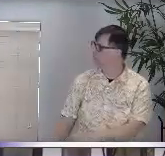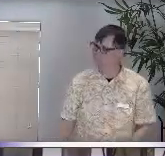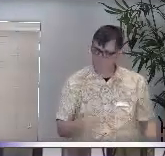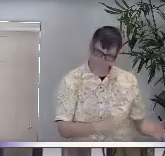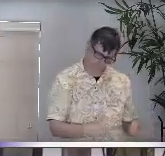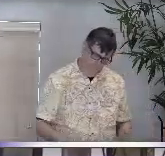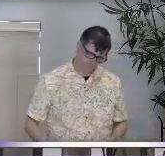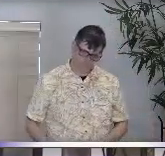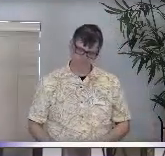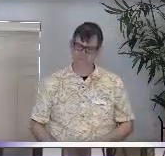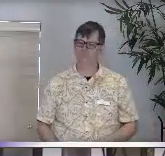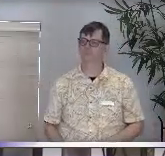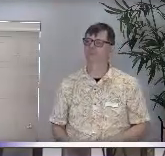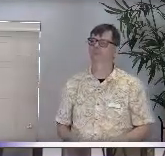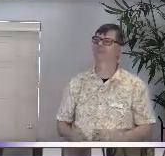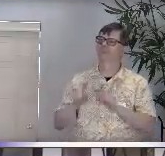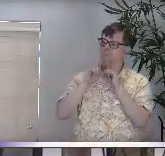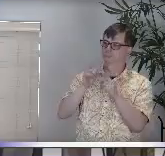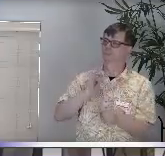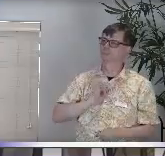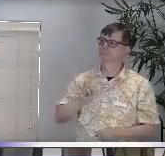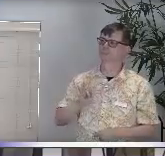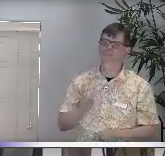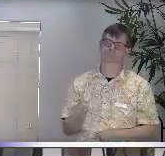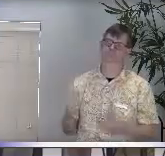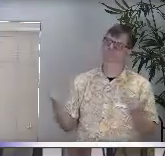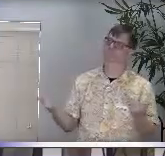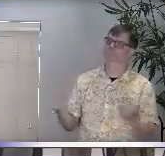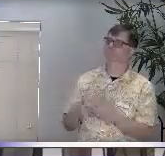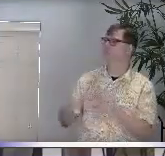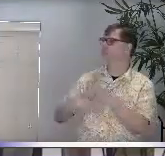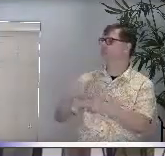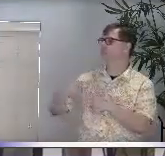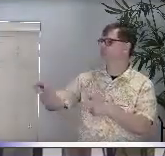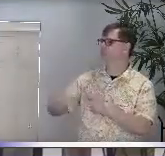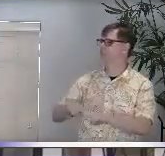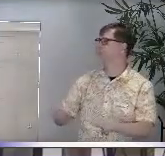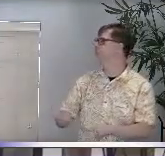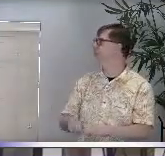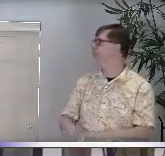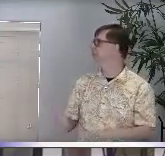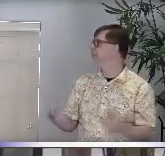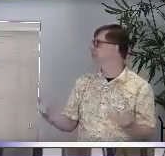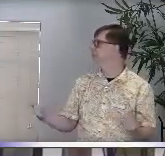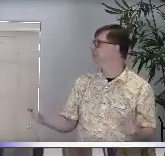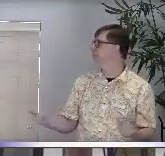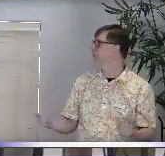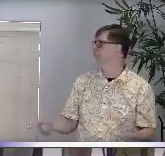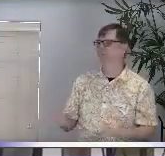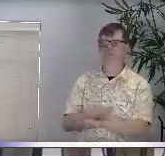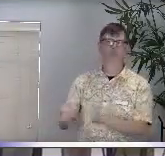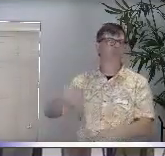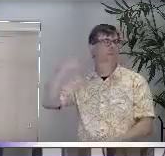very charismatic minister saying, you know, I didn't want to do this. I was the person in the back of the church that said, I'm on the do not call